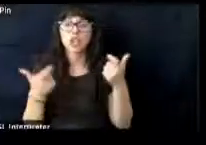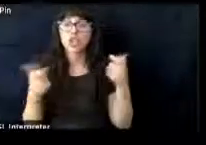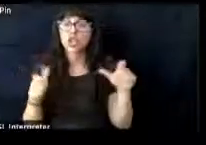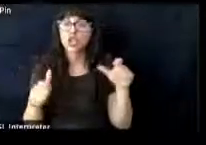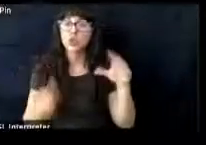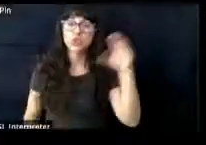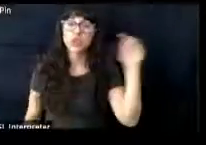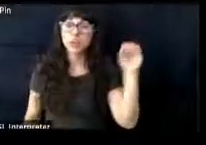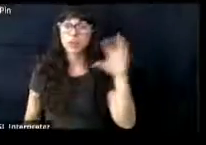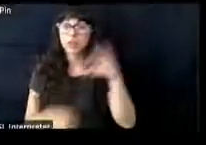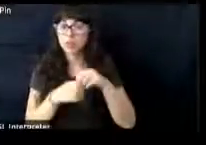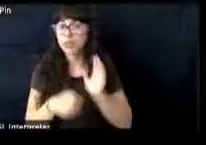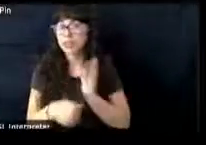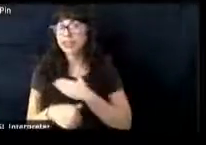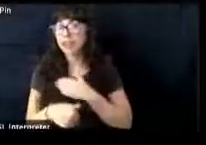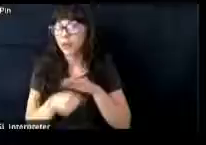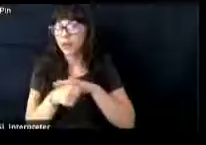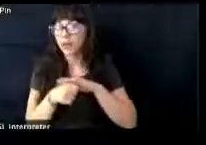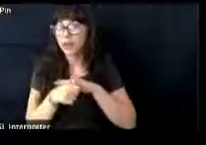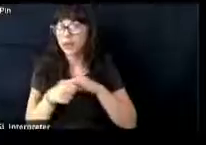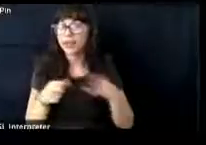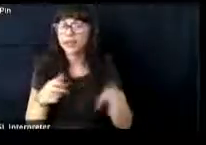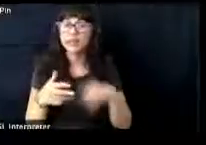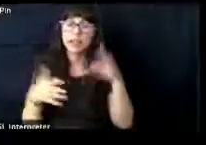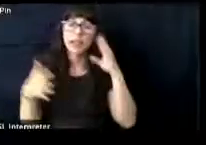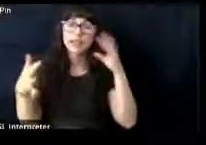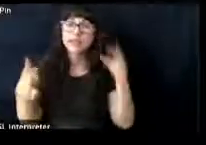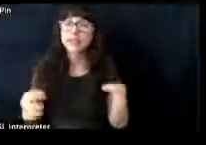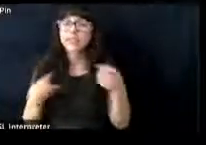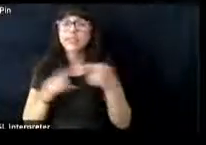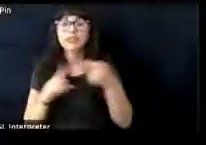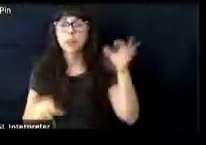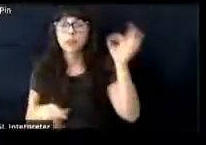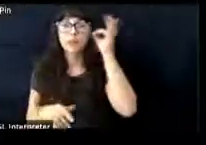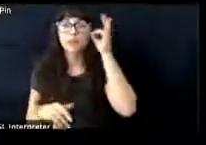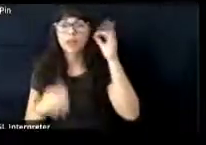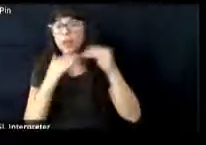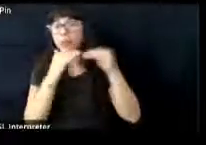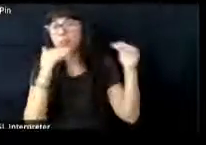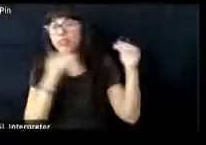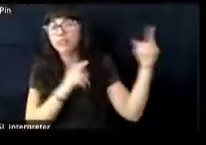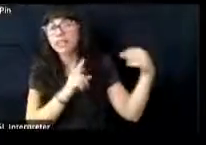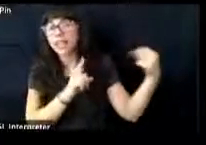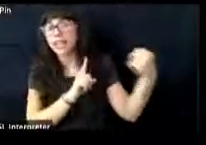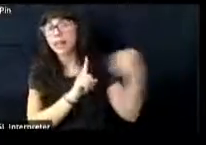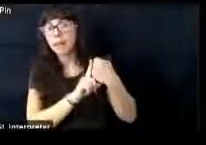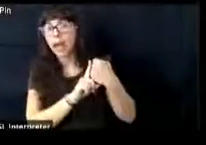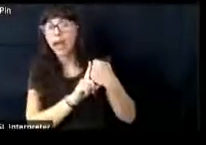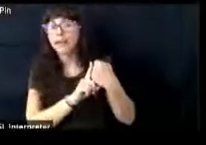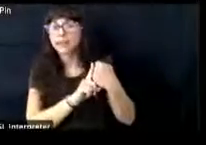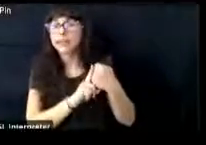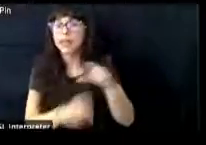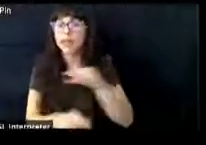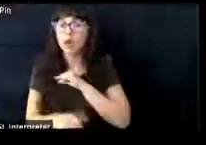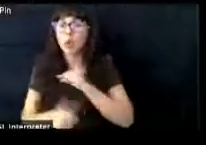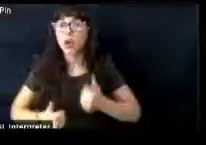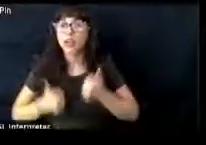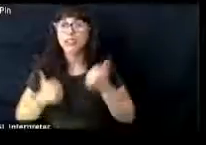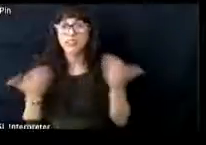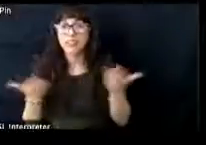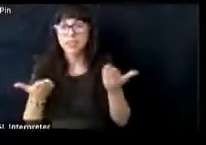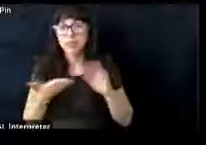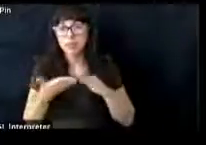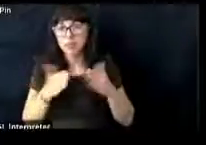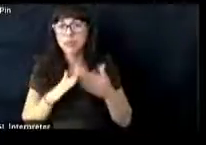our areas and decisions made at the federal level do impact the quality of life in our